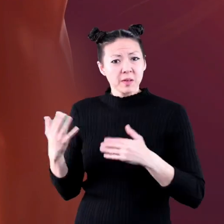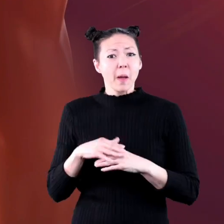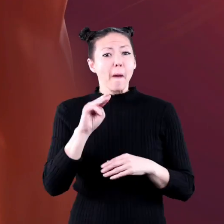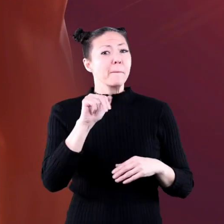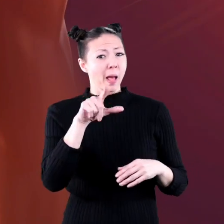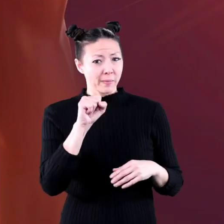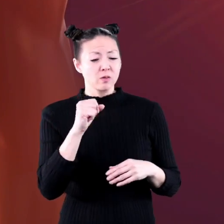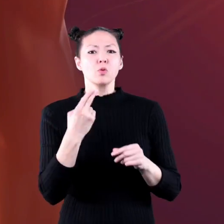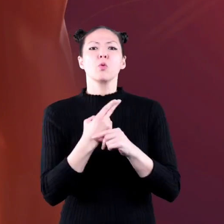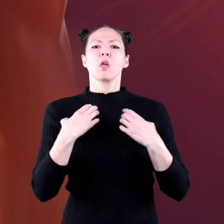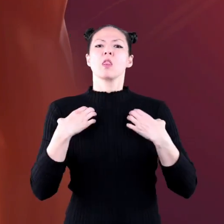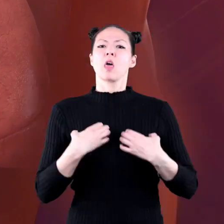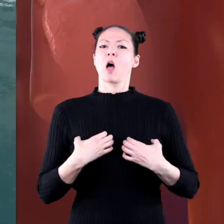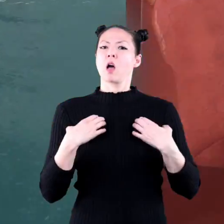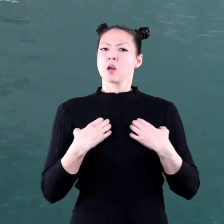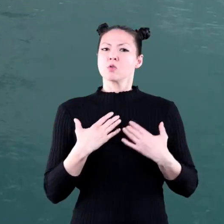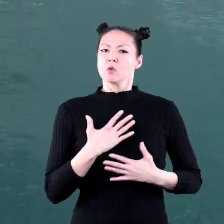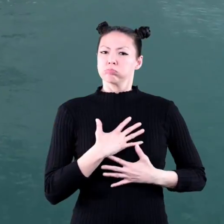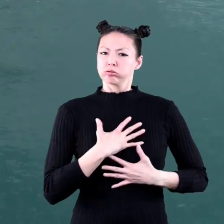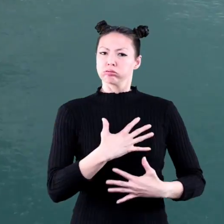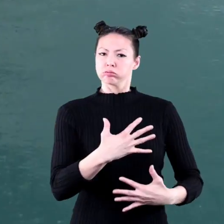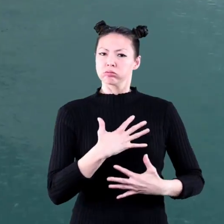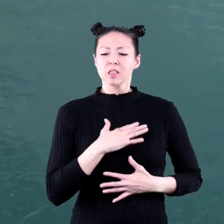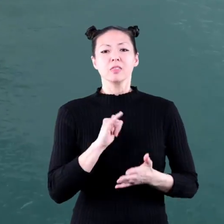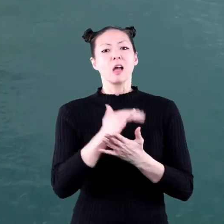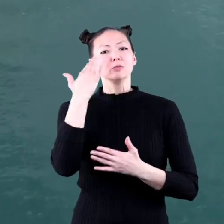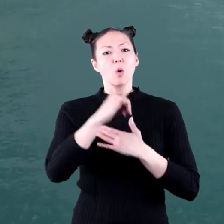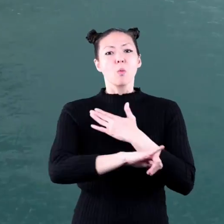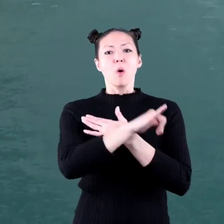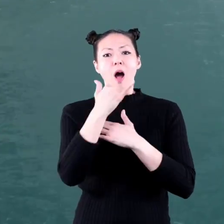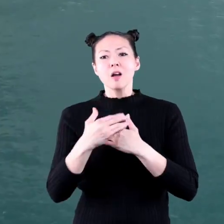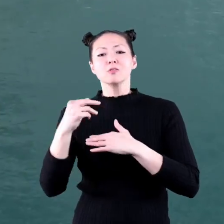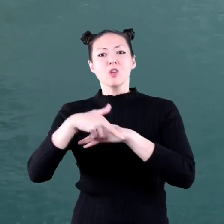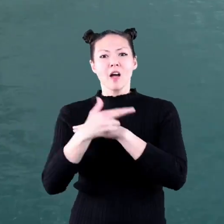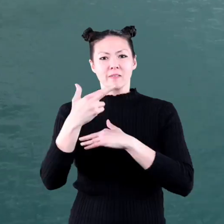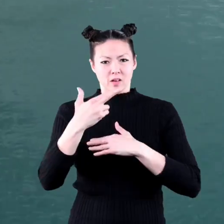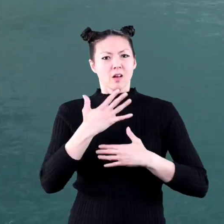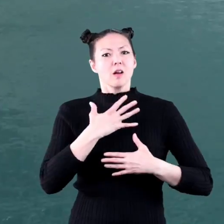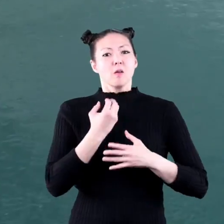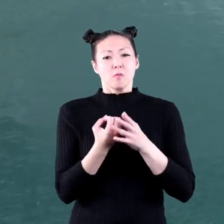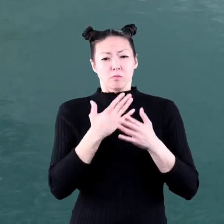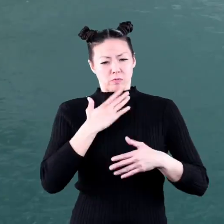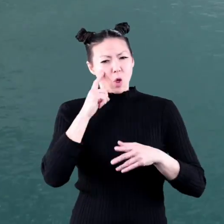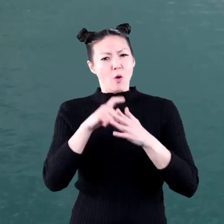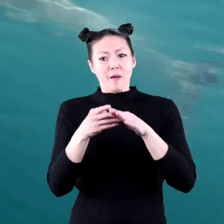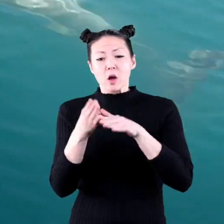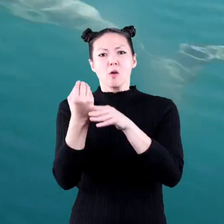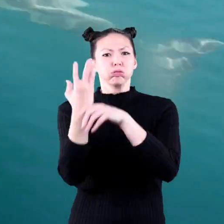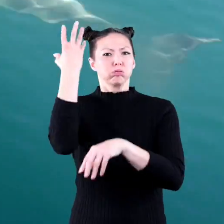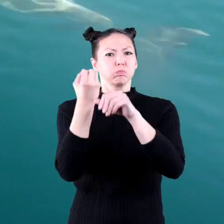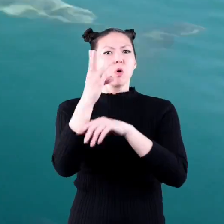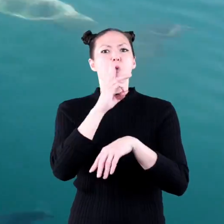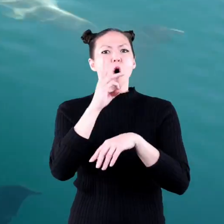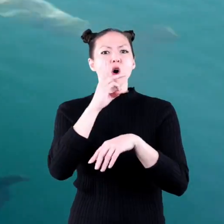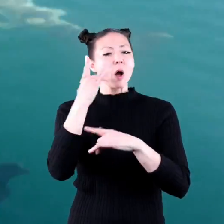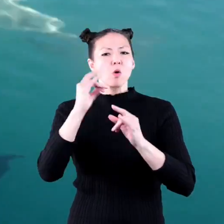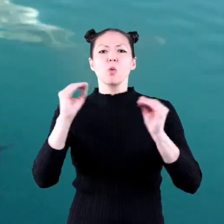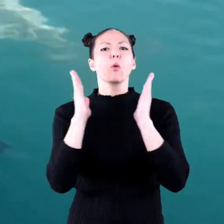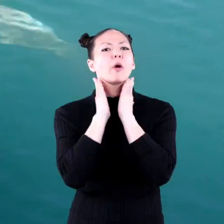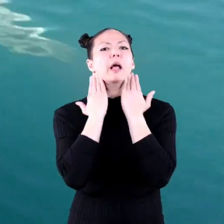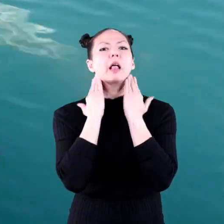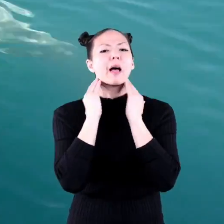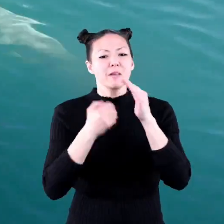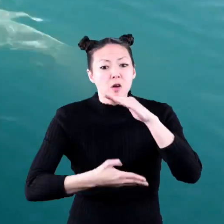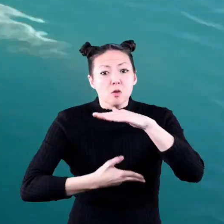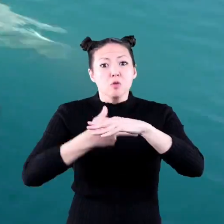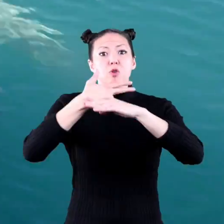mammals use lungs to breathe that's why whales and dolphins are considered mammals and not fish they do not have gills